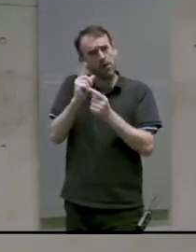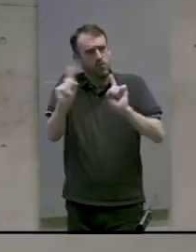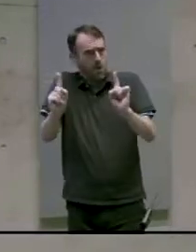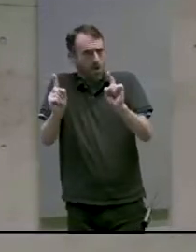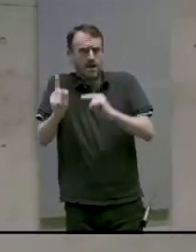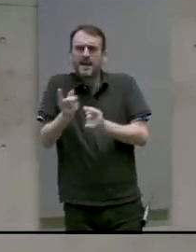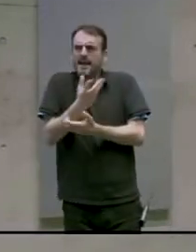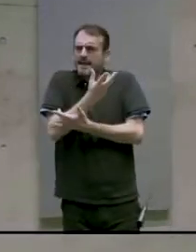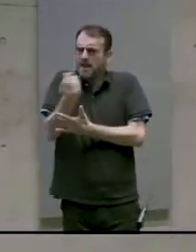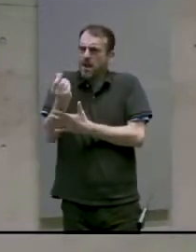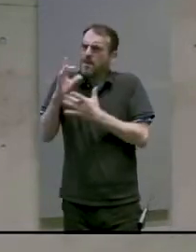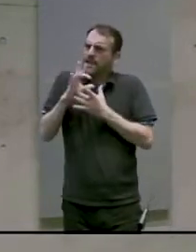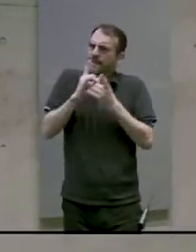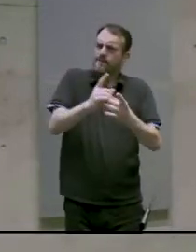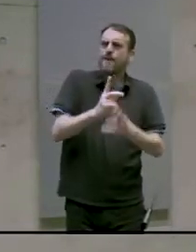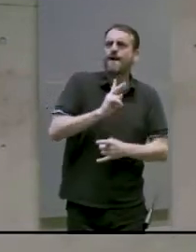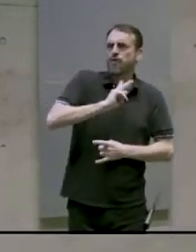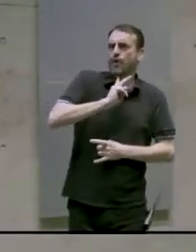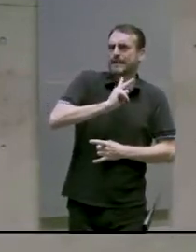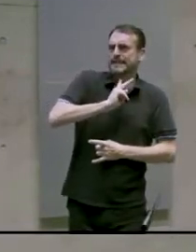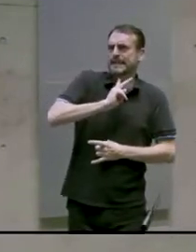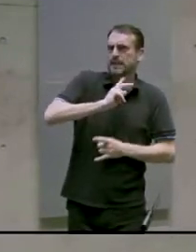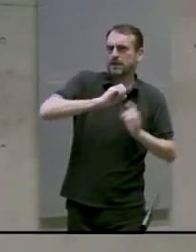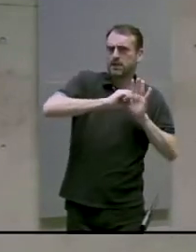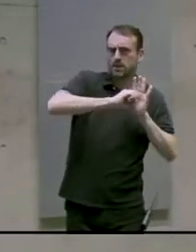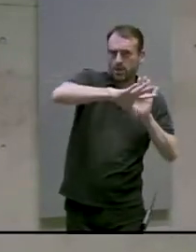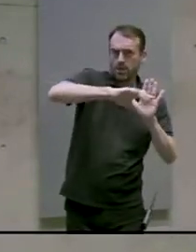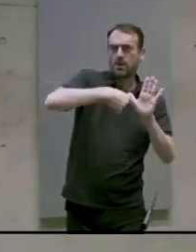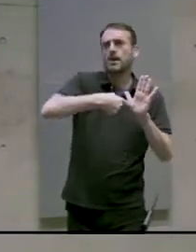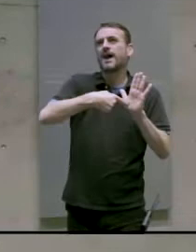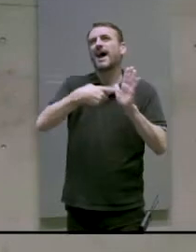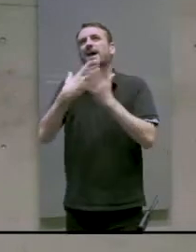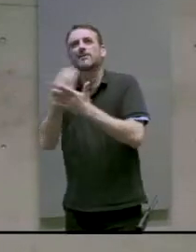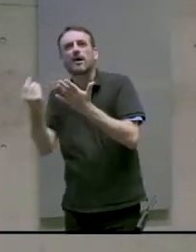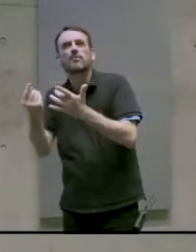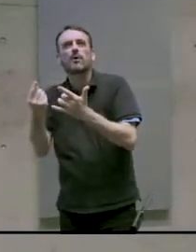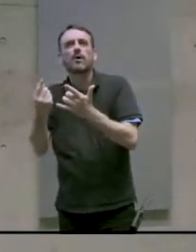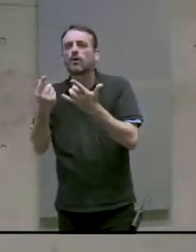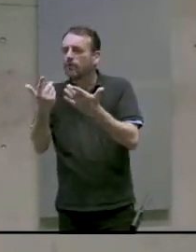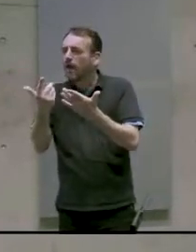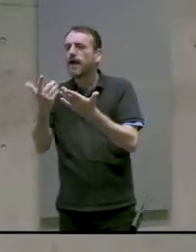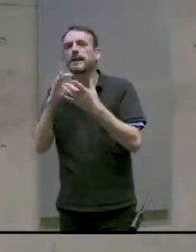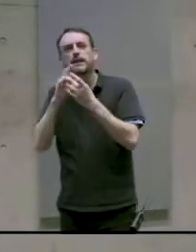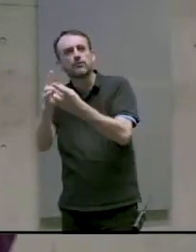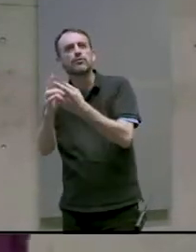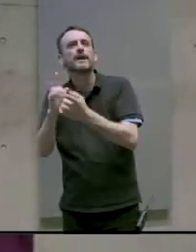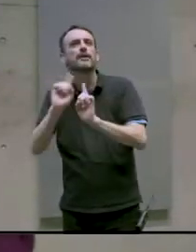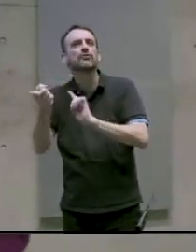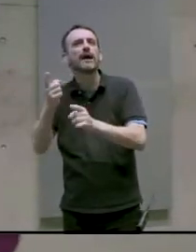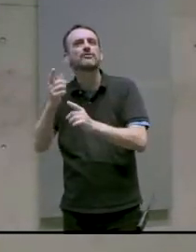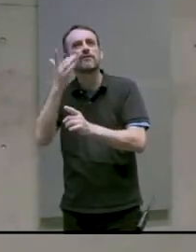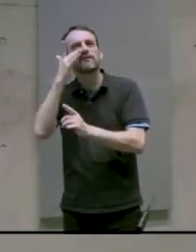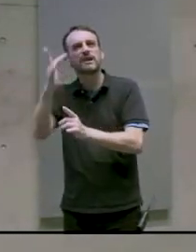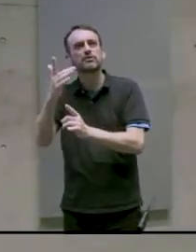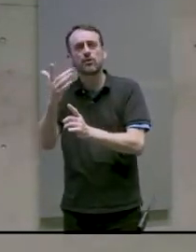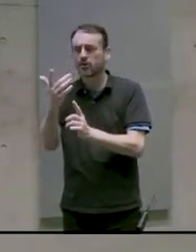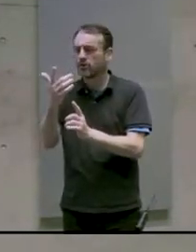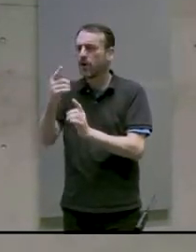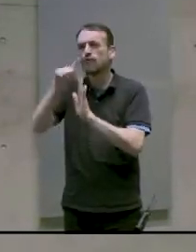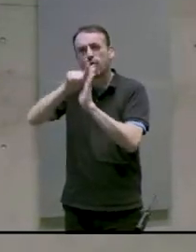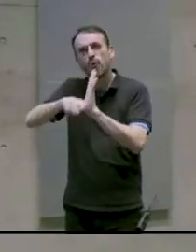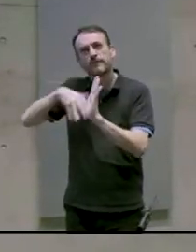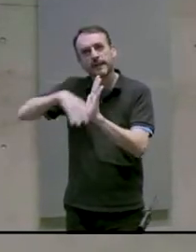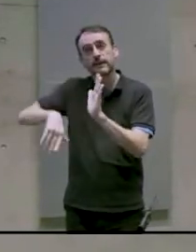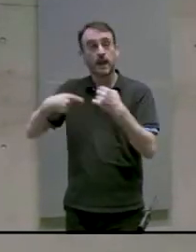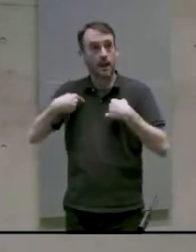very much to do with voice, and some of it is just good rules for interactive fiction. Partly because I do play a lot of interactive fiction,